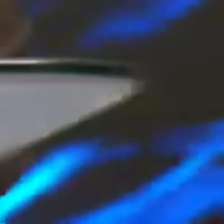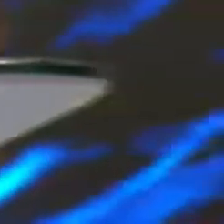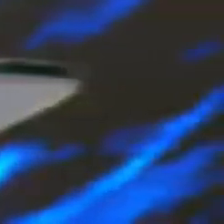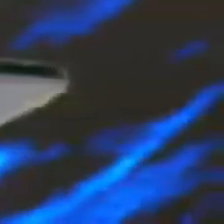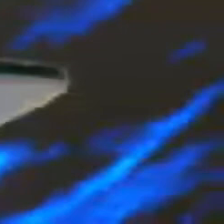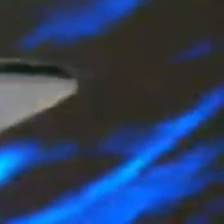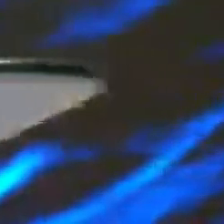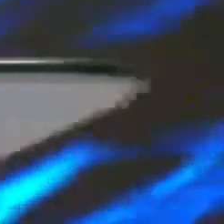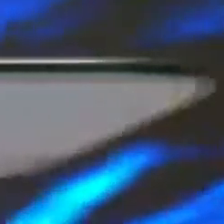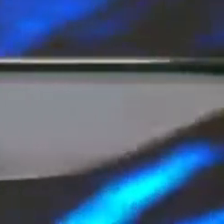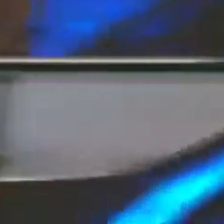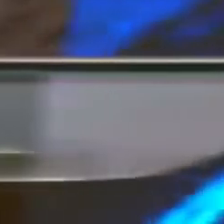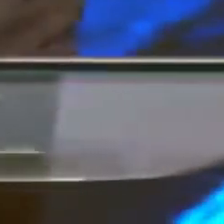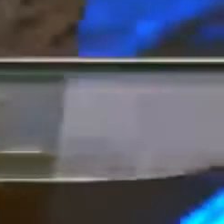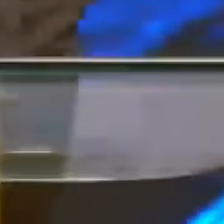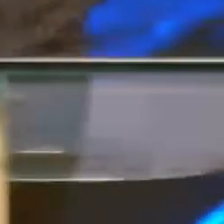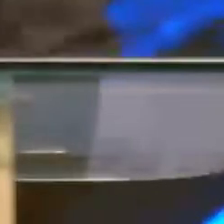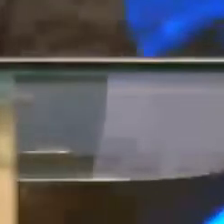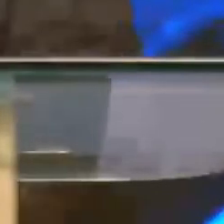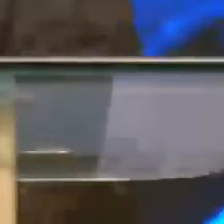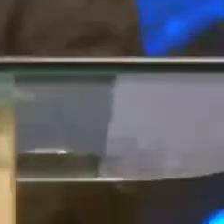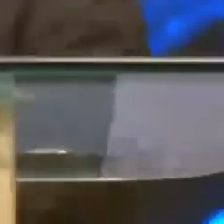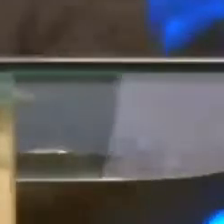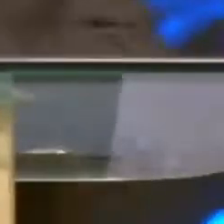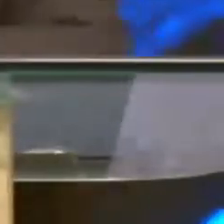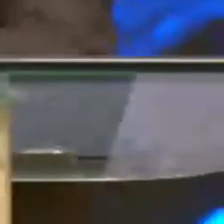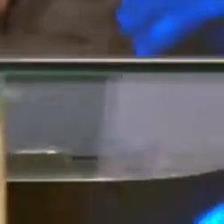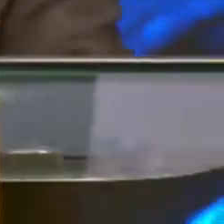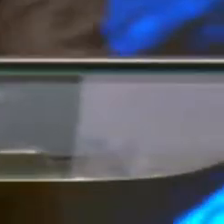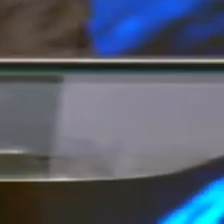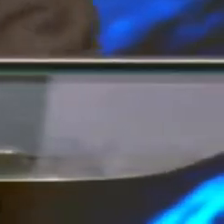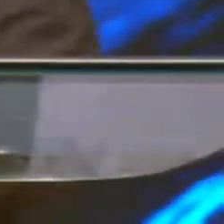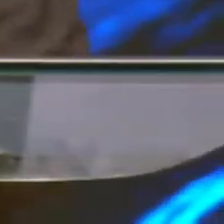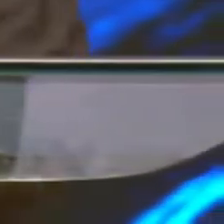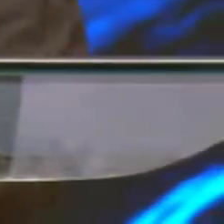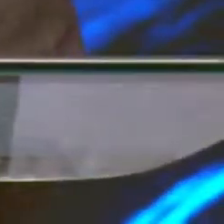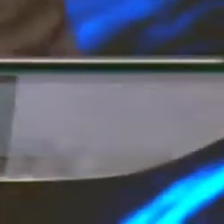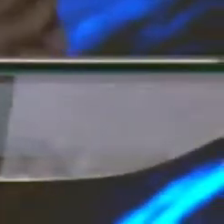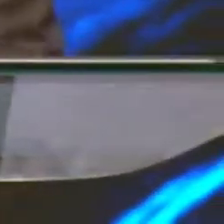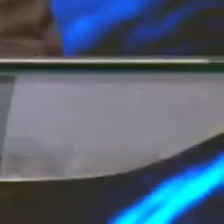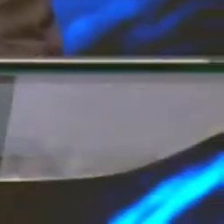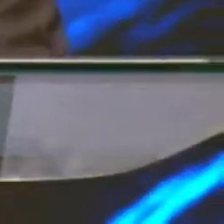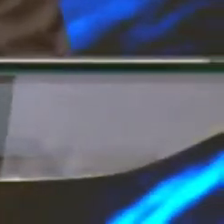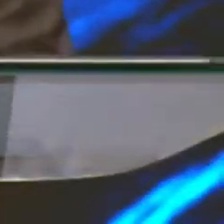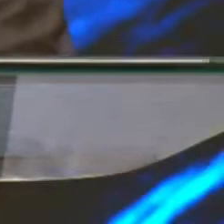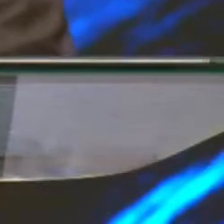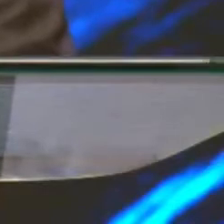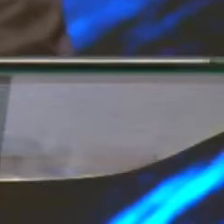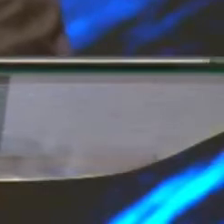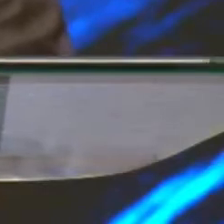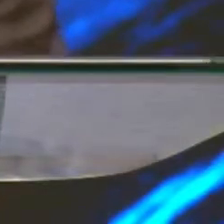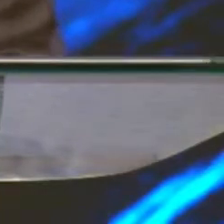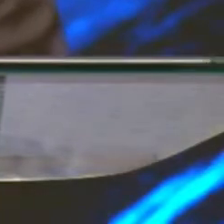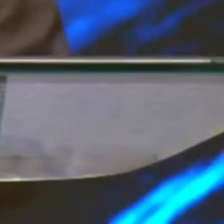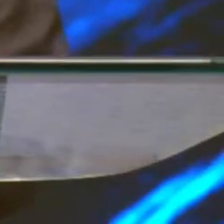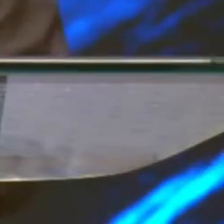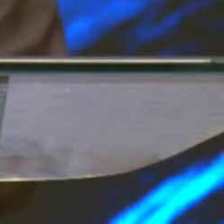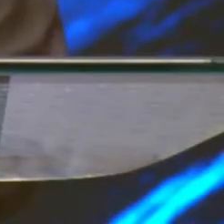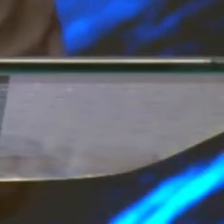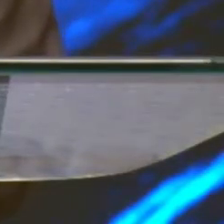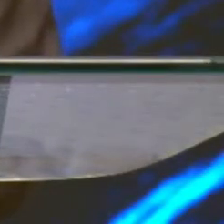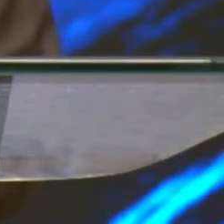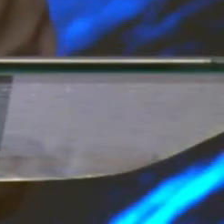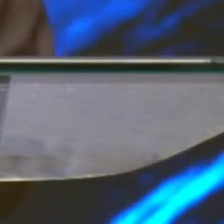the slackness of other people to hinder his own progress in the mission, in the vision that